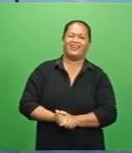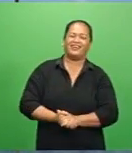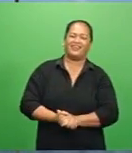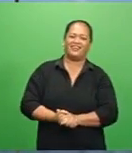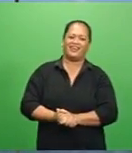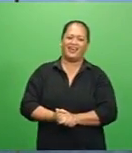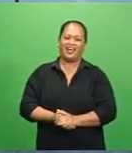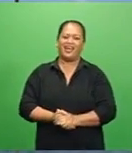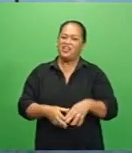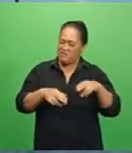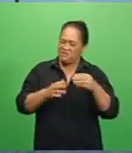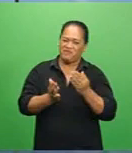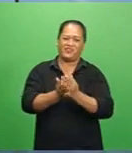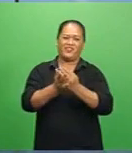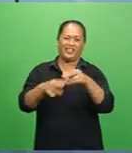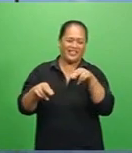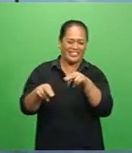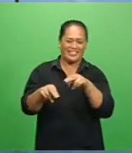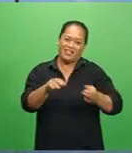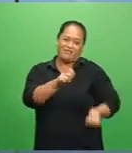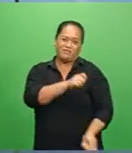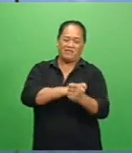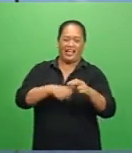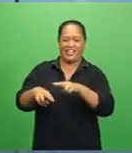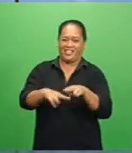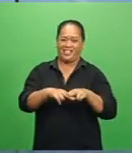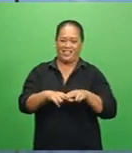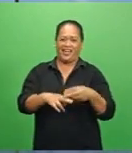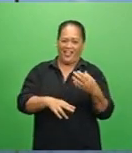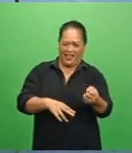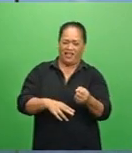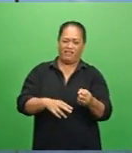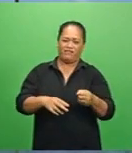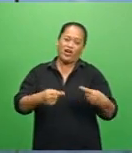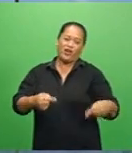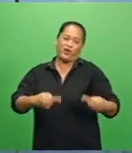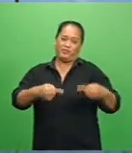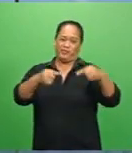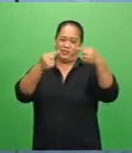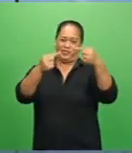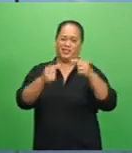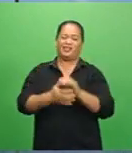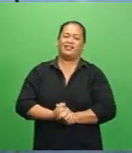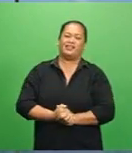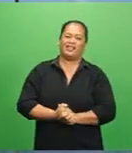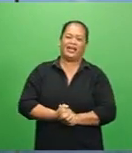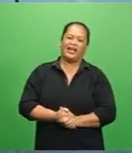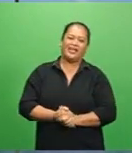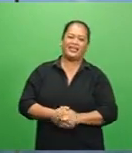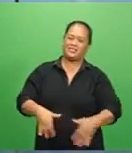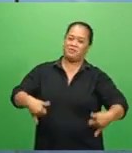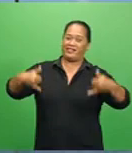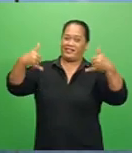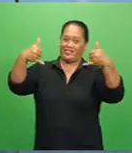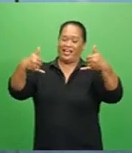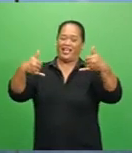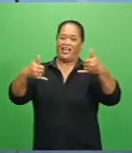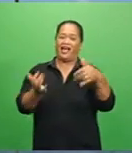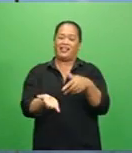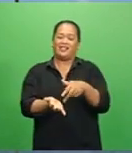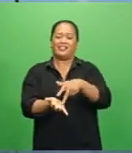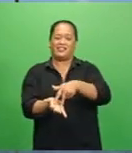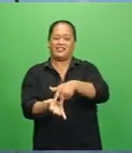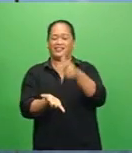Cricket Fiji was able to host some local tournaments like the Association Cup and the league competition, most of the